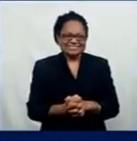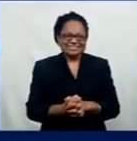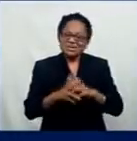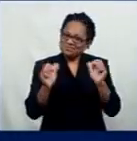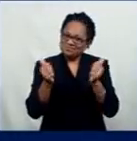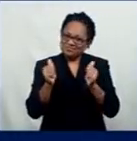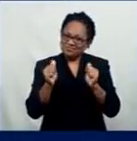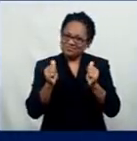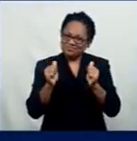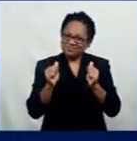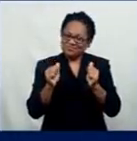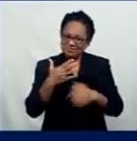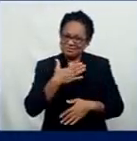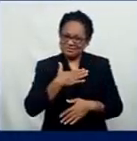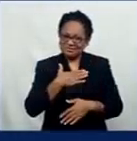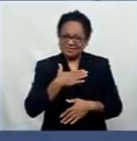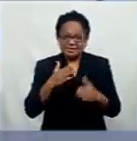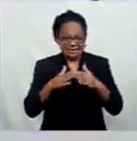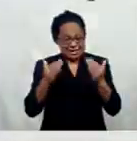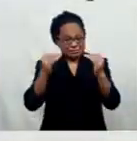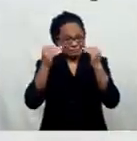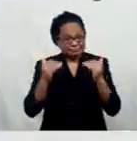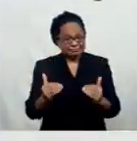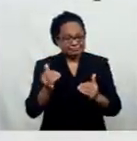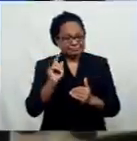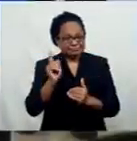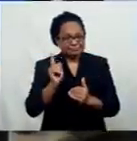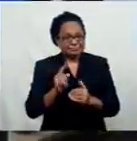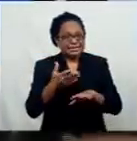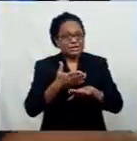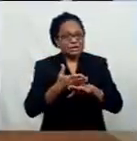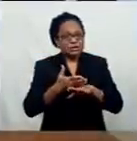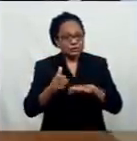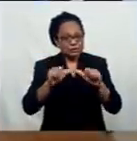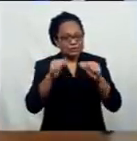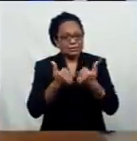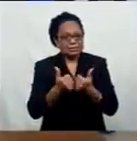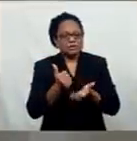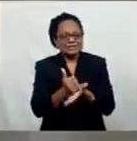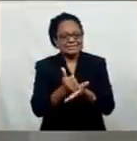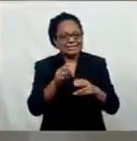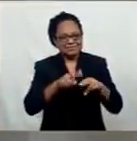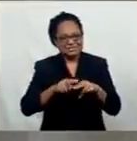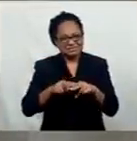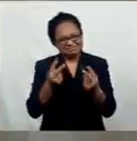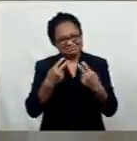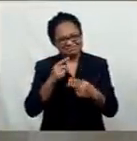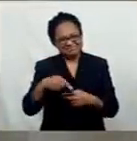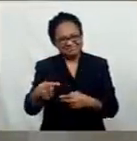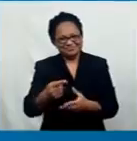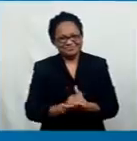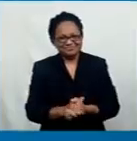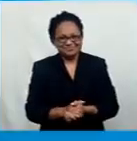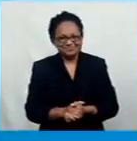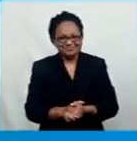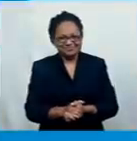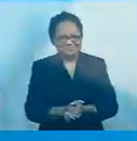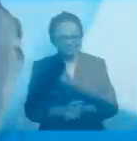That is the latest from my end, but coming up after the break, new deal to assist Fijians. Stay with us.